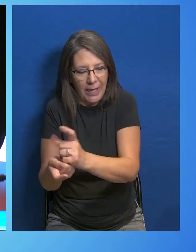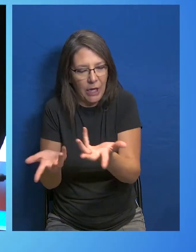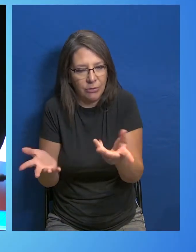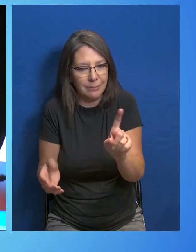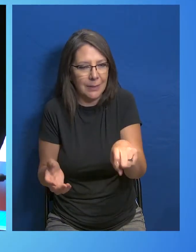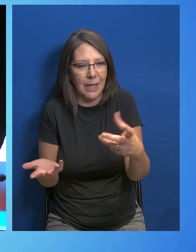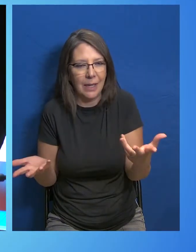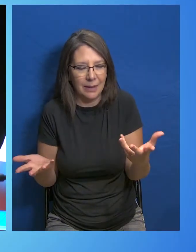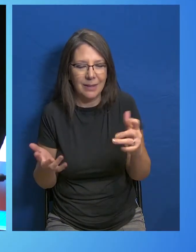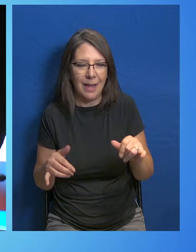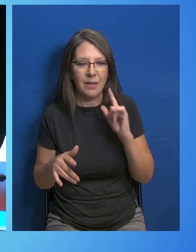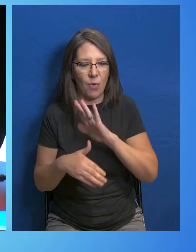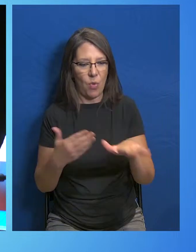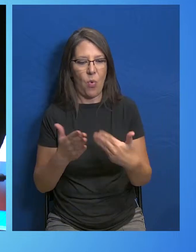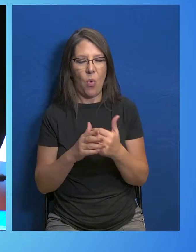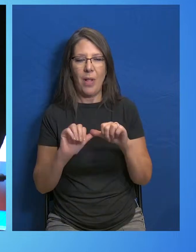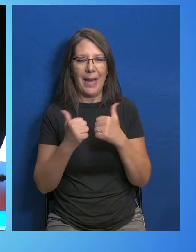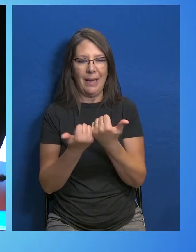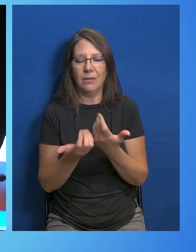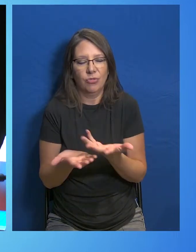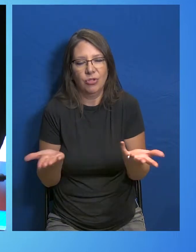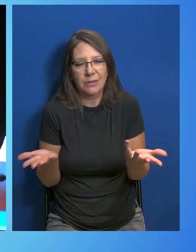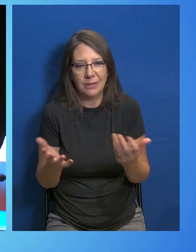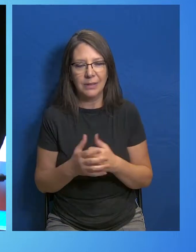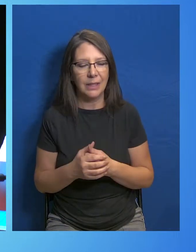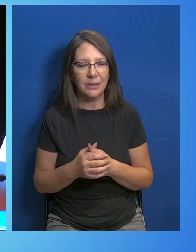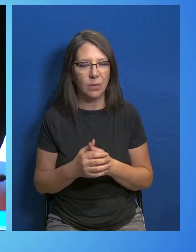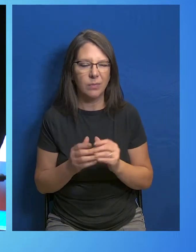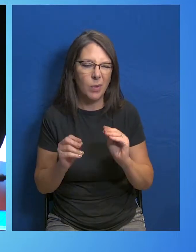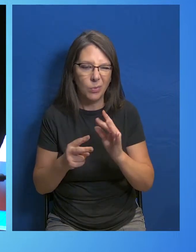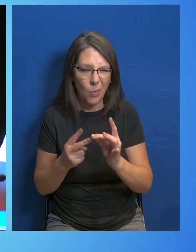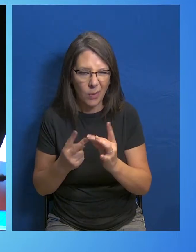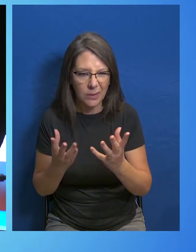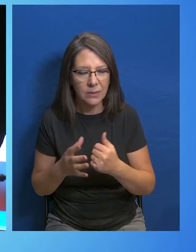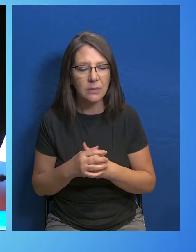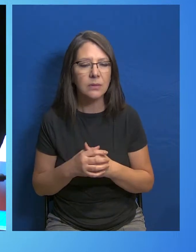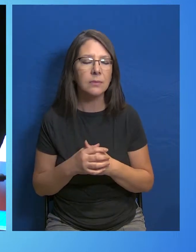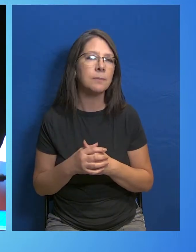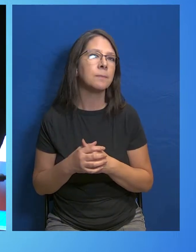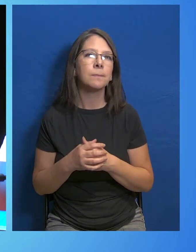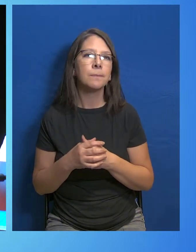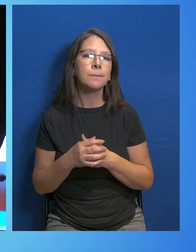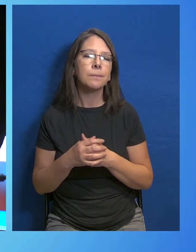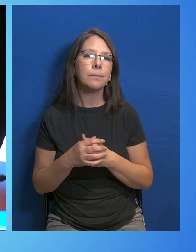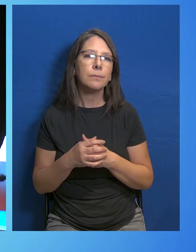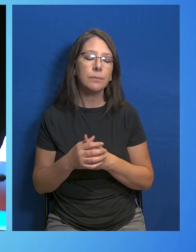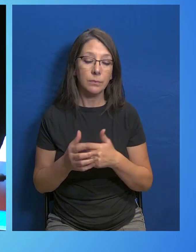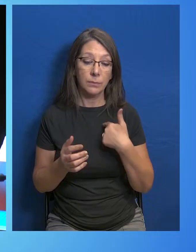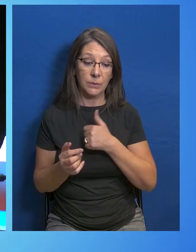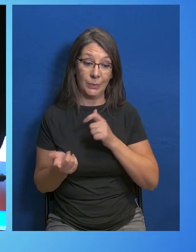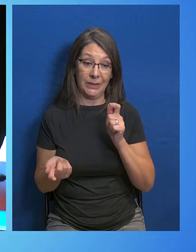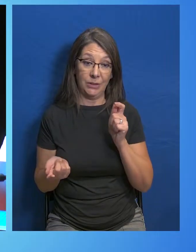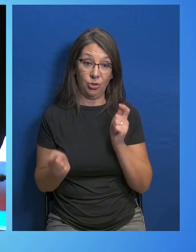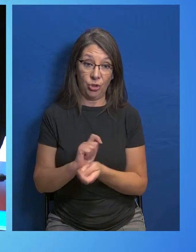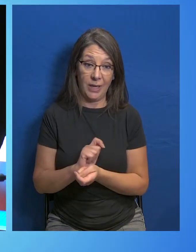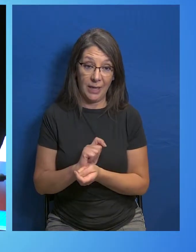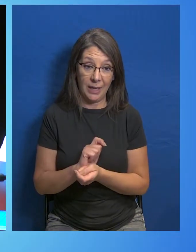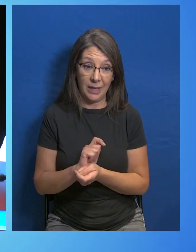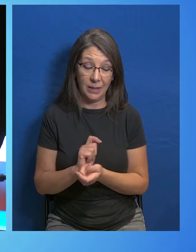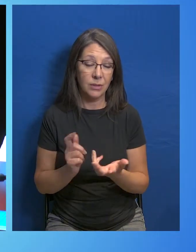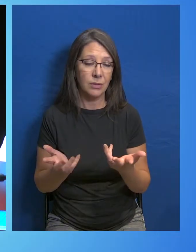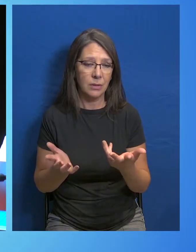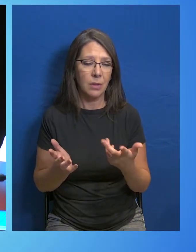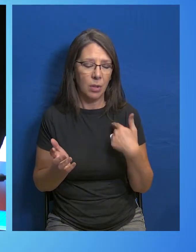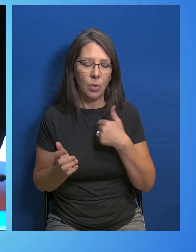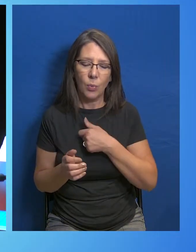the agency in totality. So I know in order to be able to make those changes, we need to be able to look